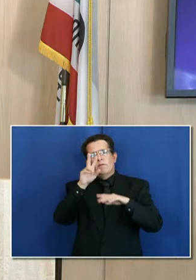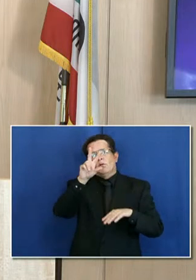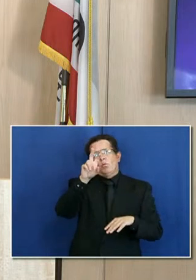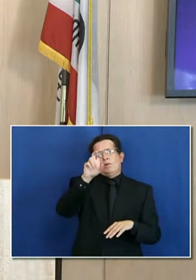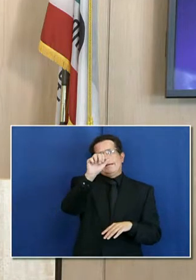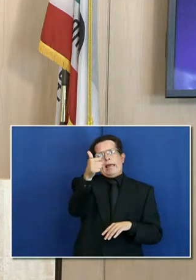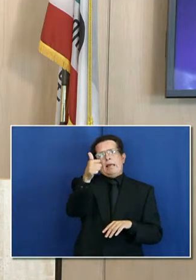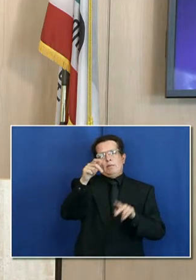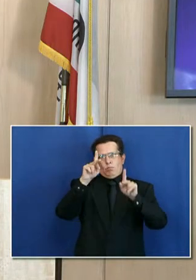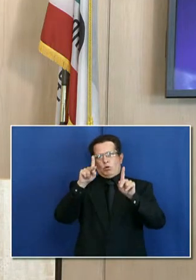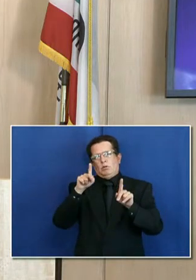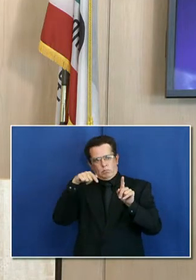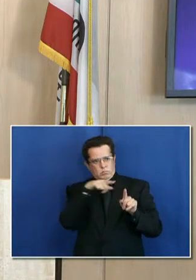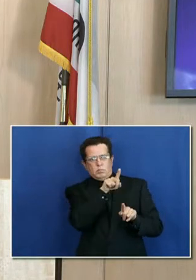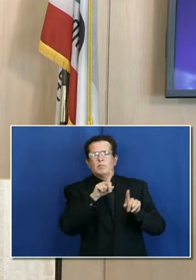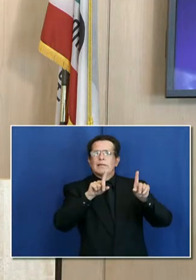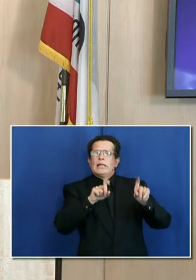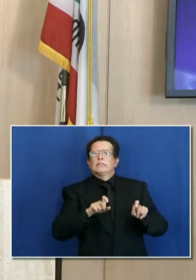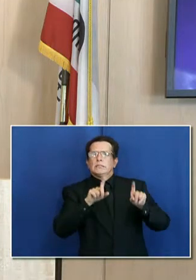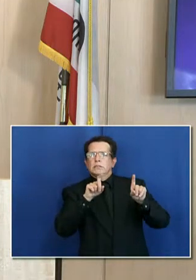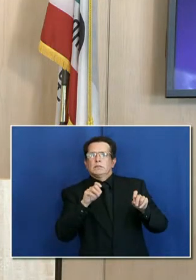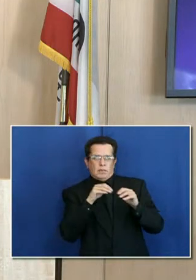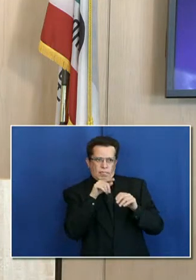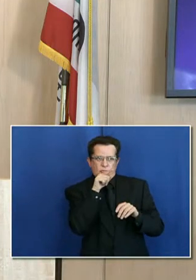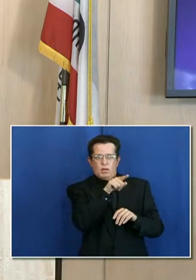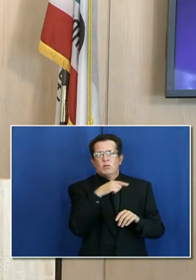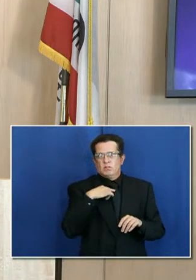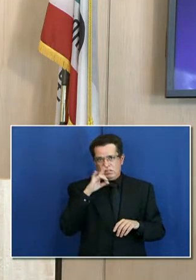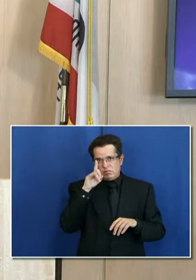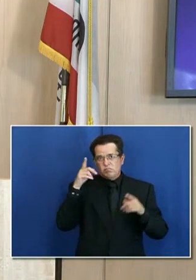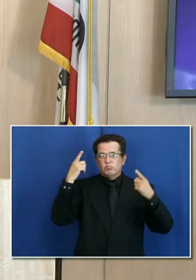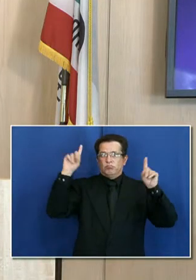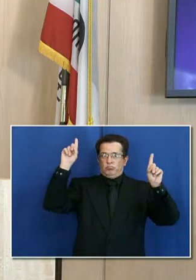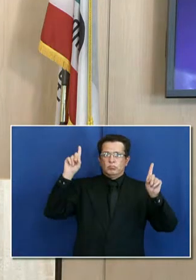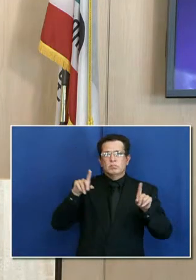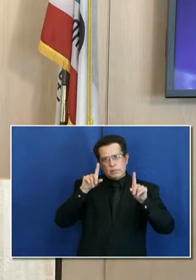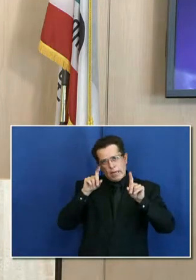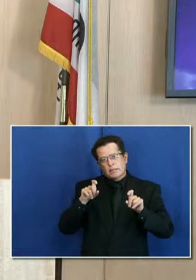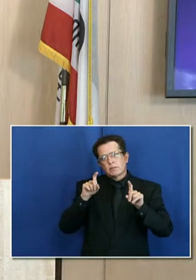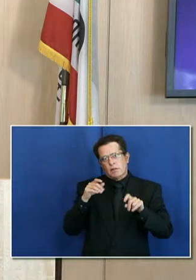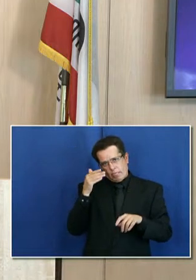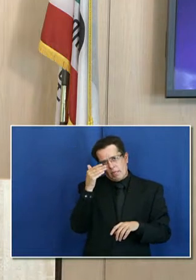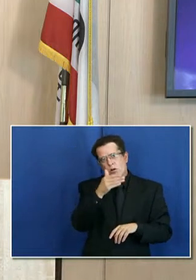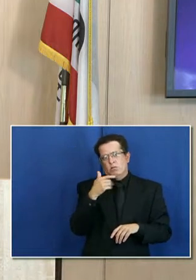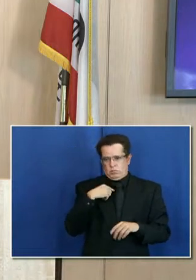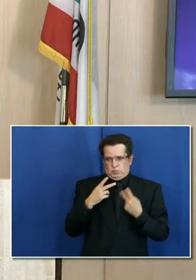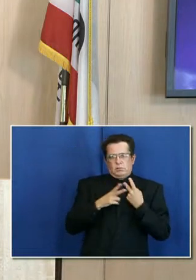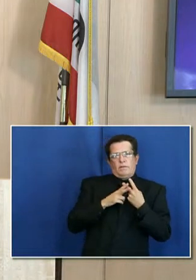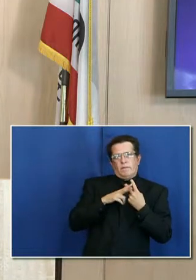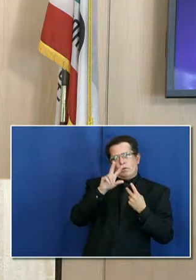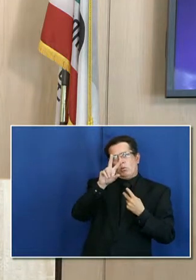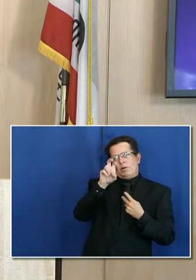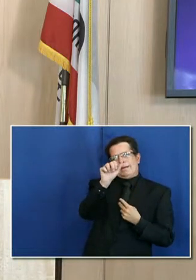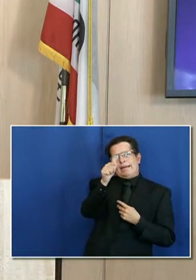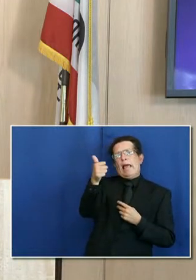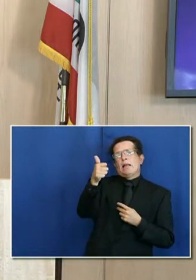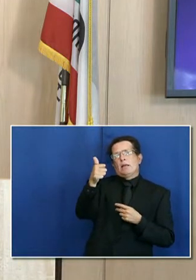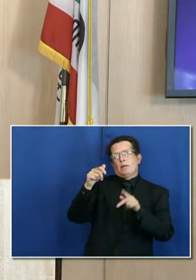310 tests were collections were collected.